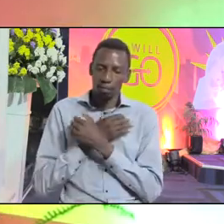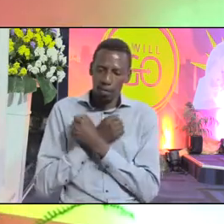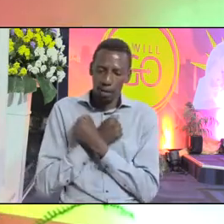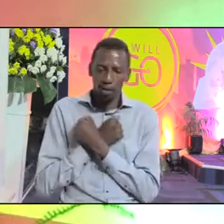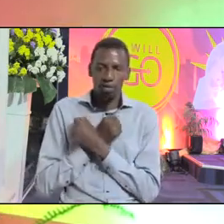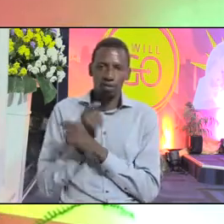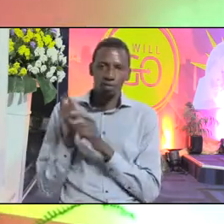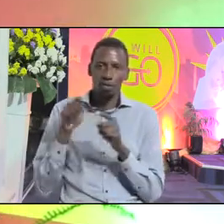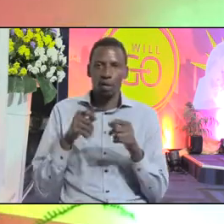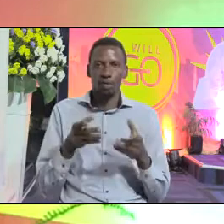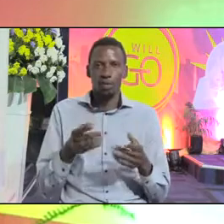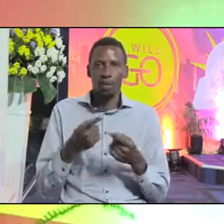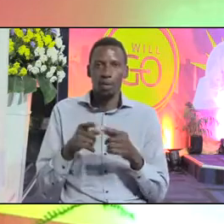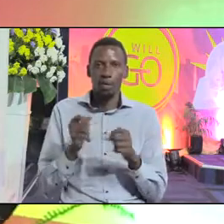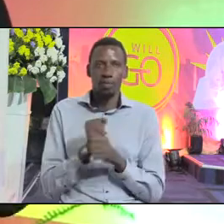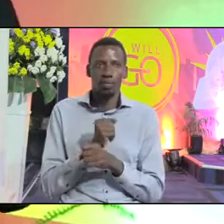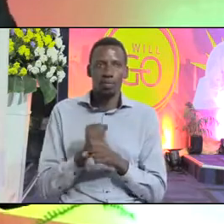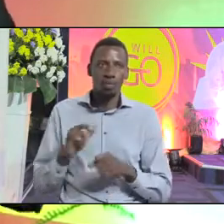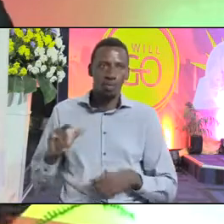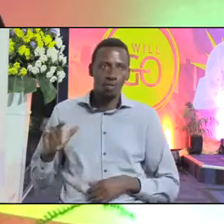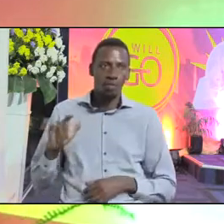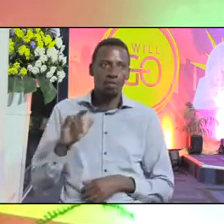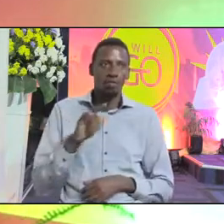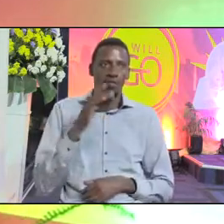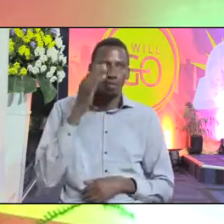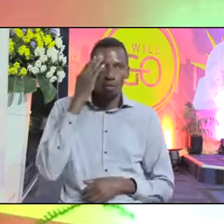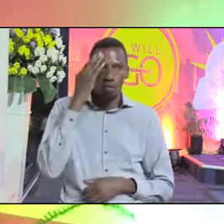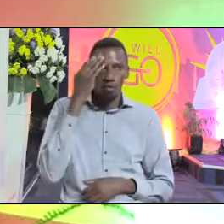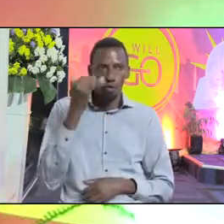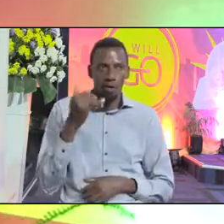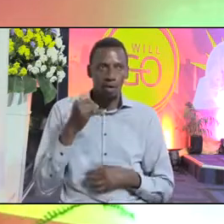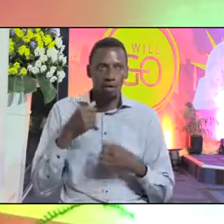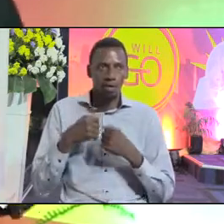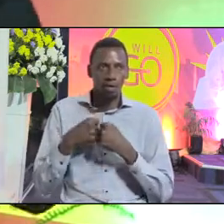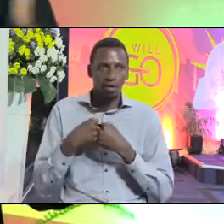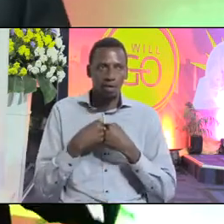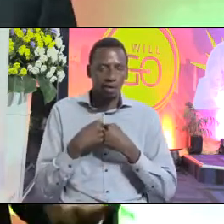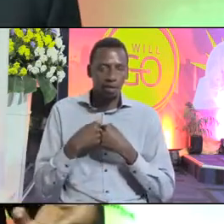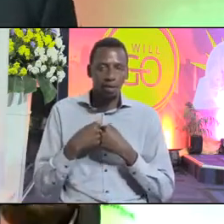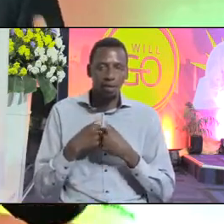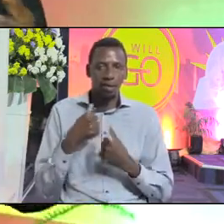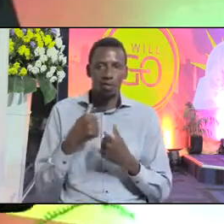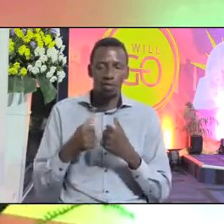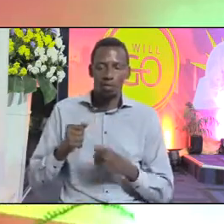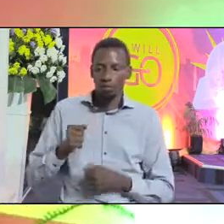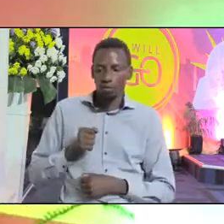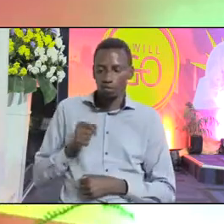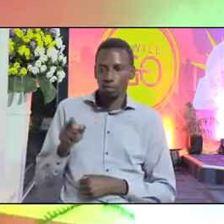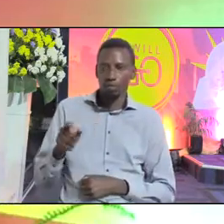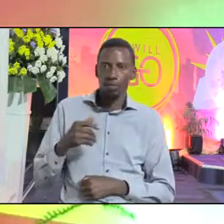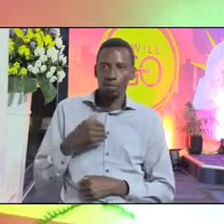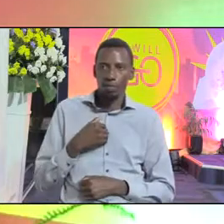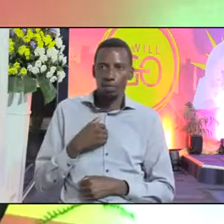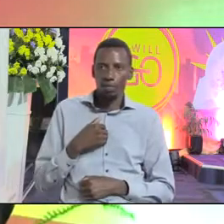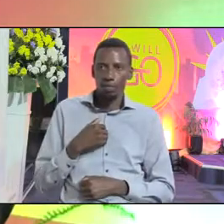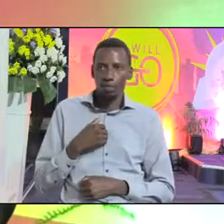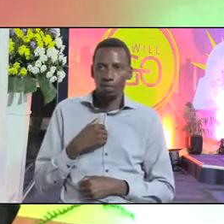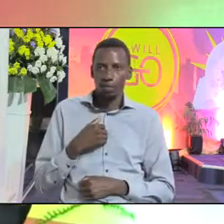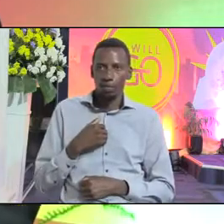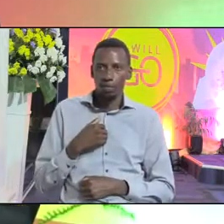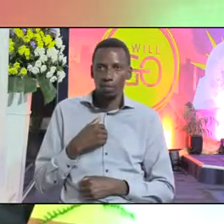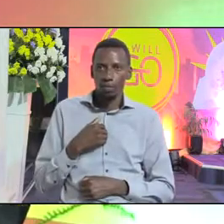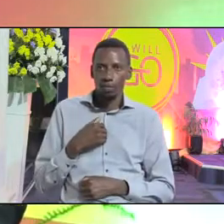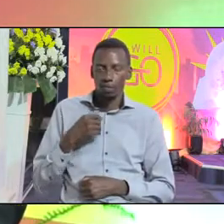cannot fly because of the challenges that she faces as a result of